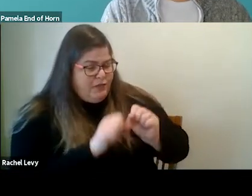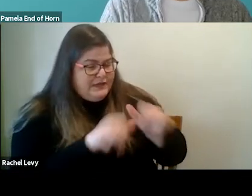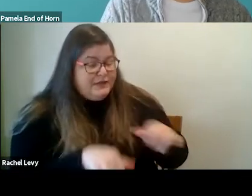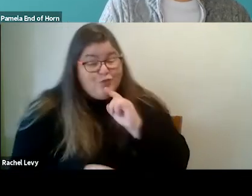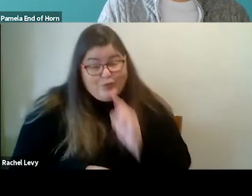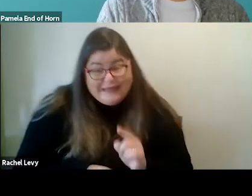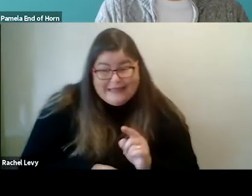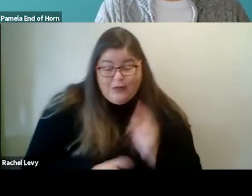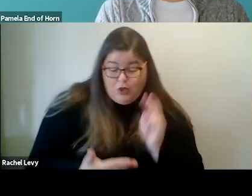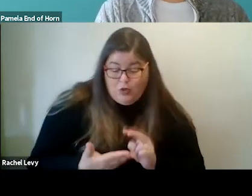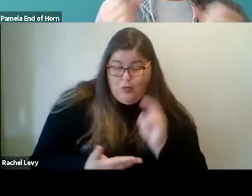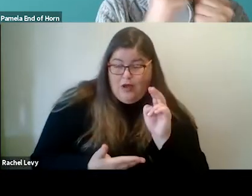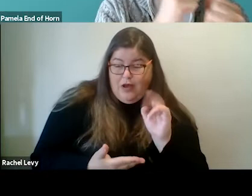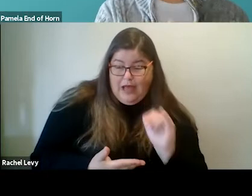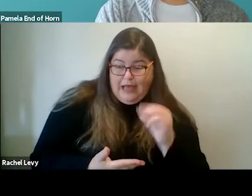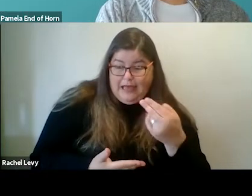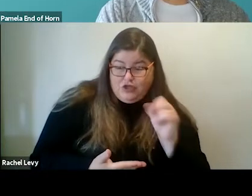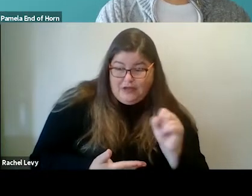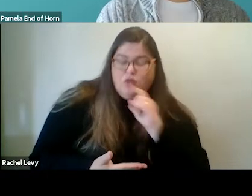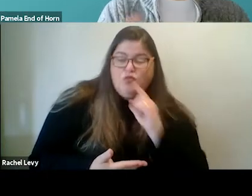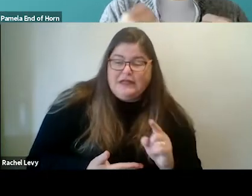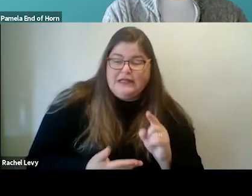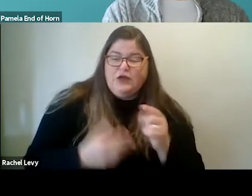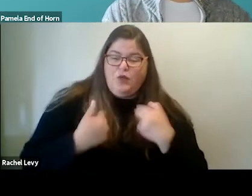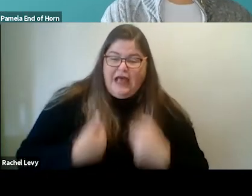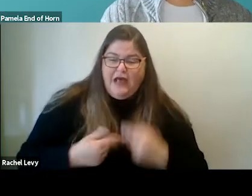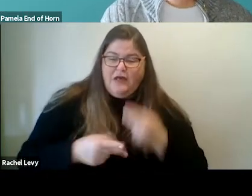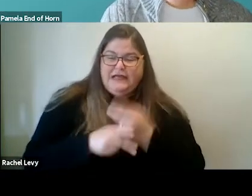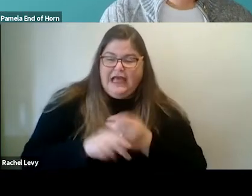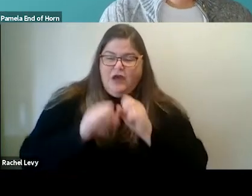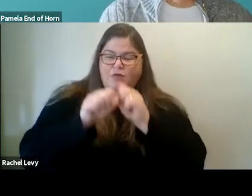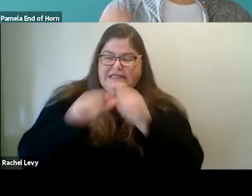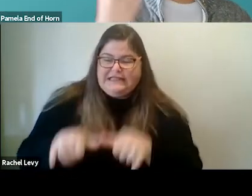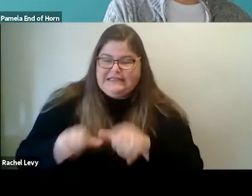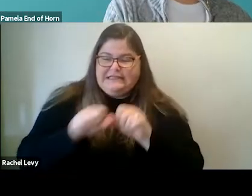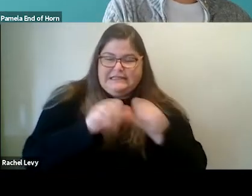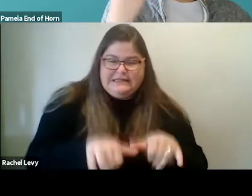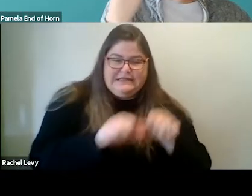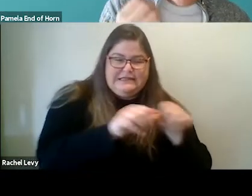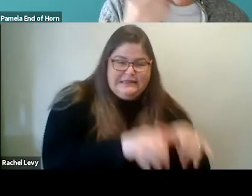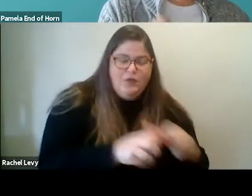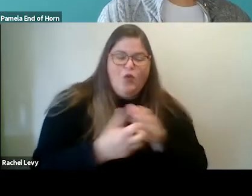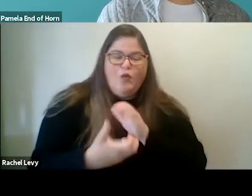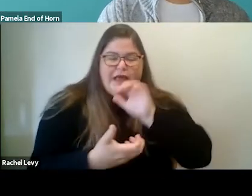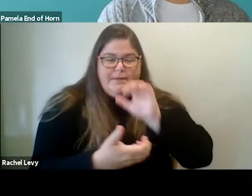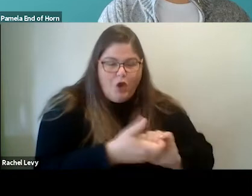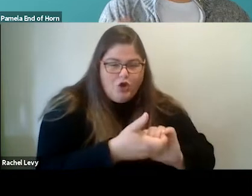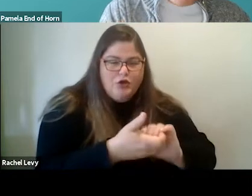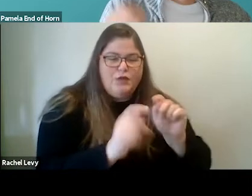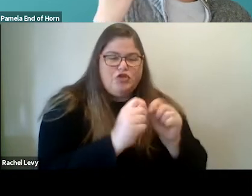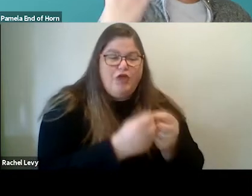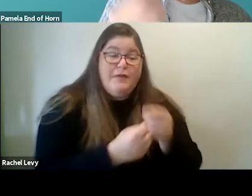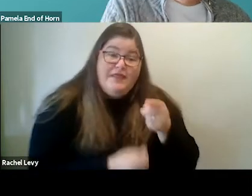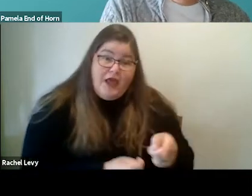at IHS, we're actually healthcare systems. We work in partnership with tribes because tribes are sovereign